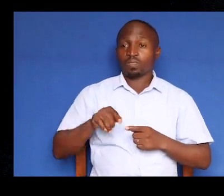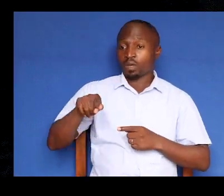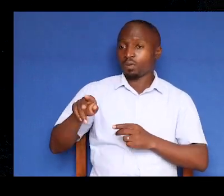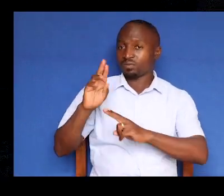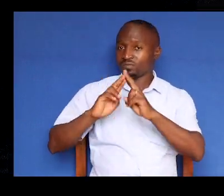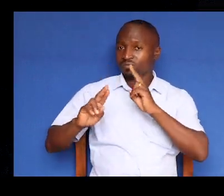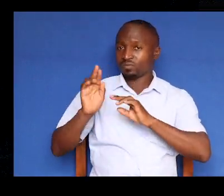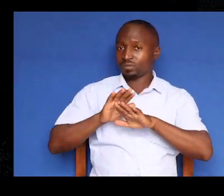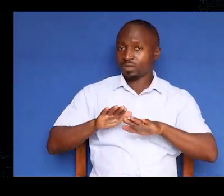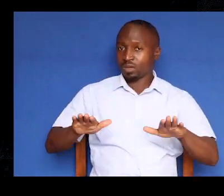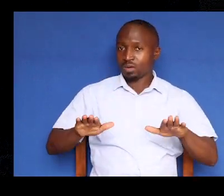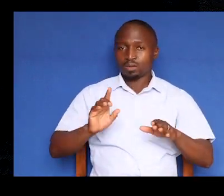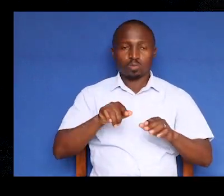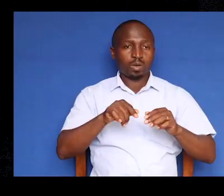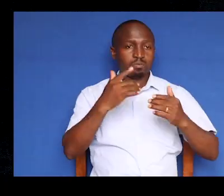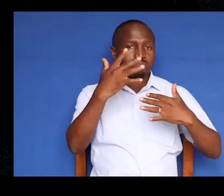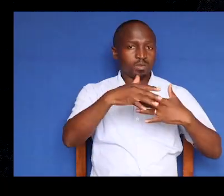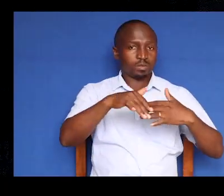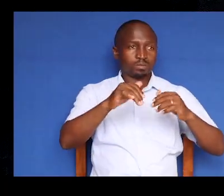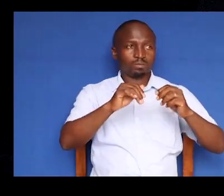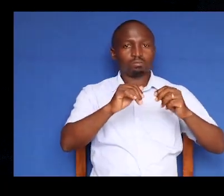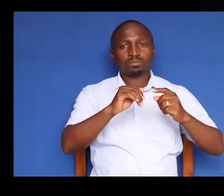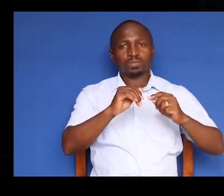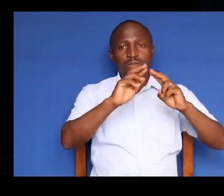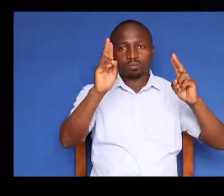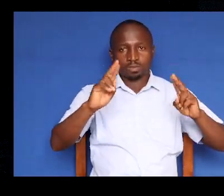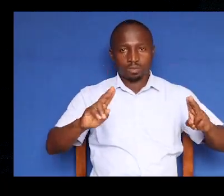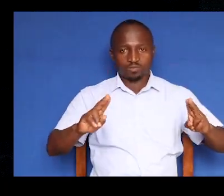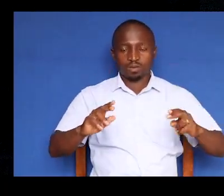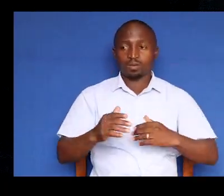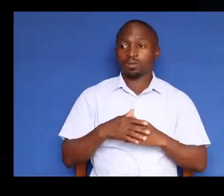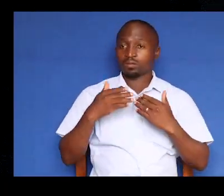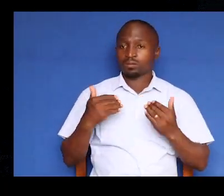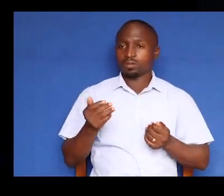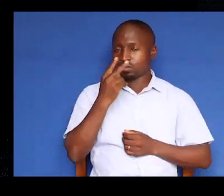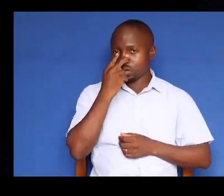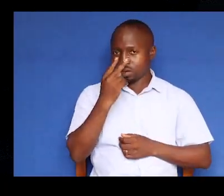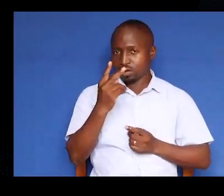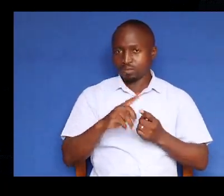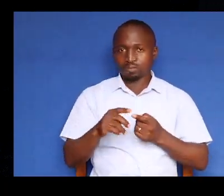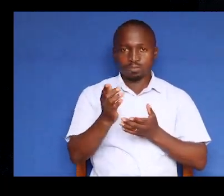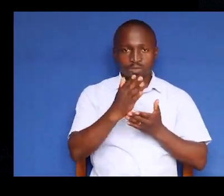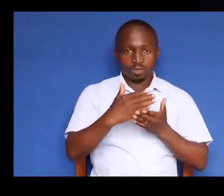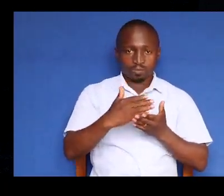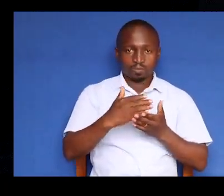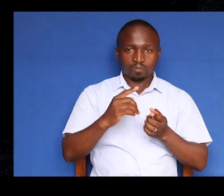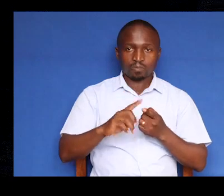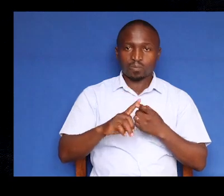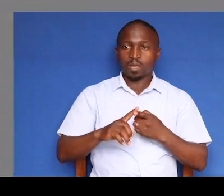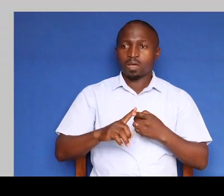have discussed was international trade topic. So now we are going to see part of